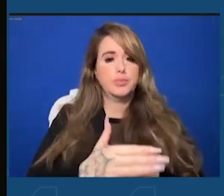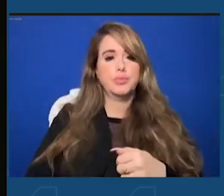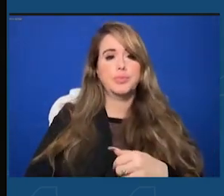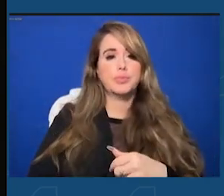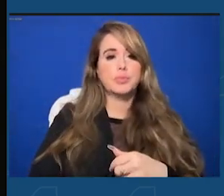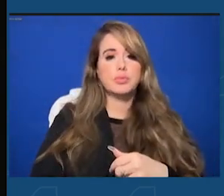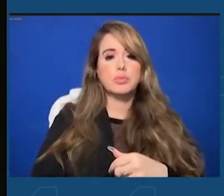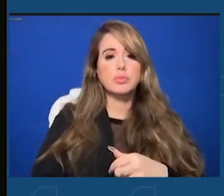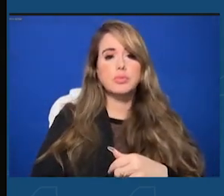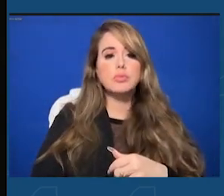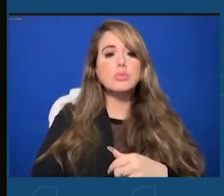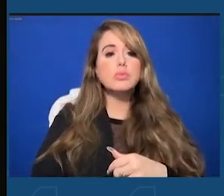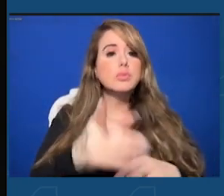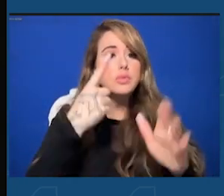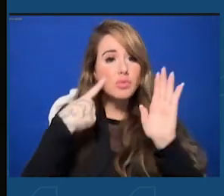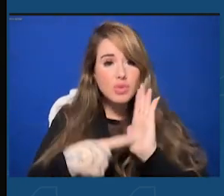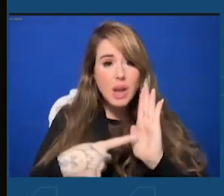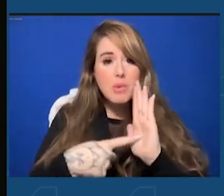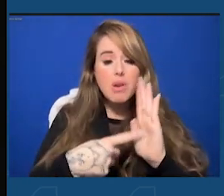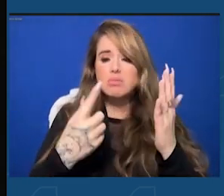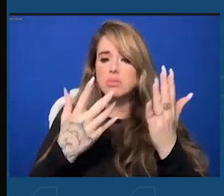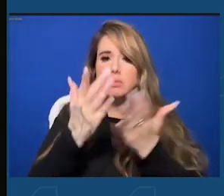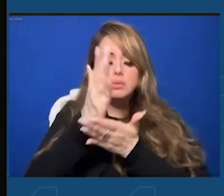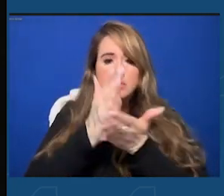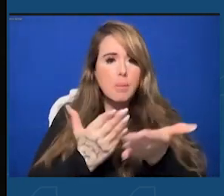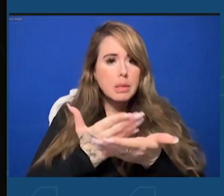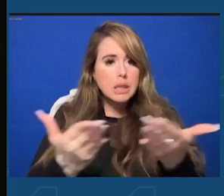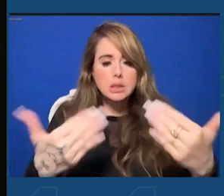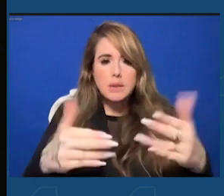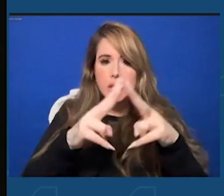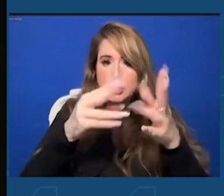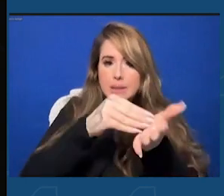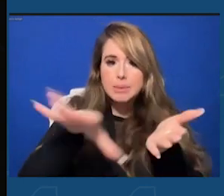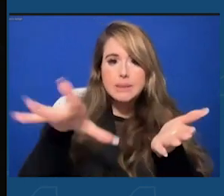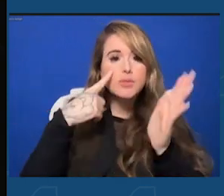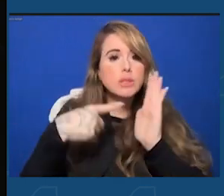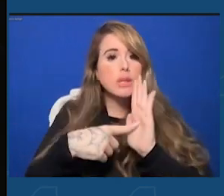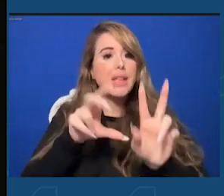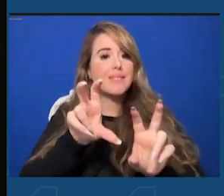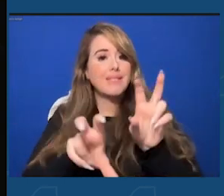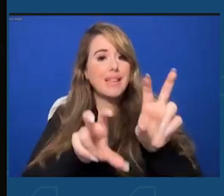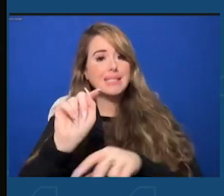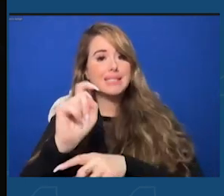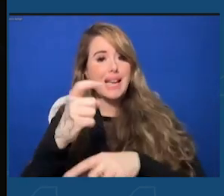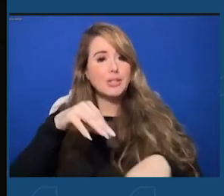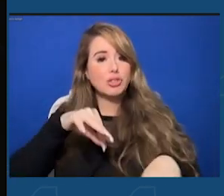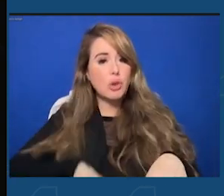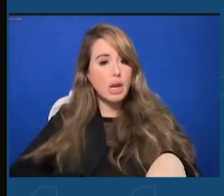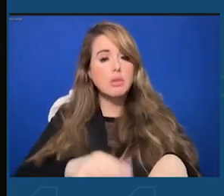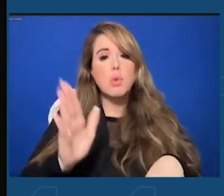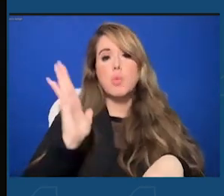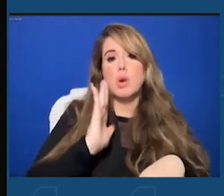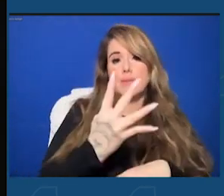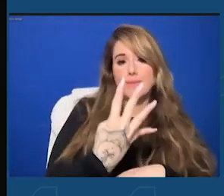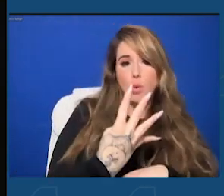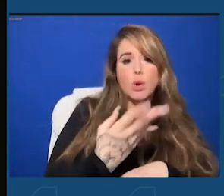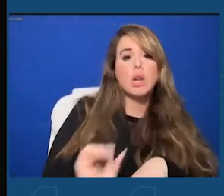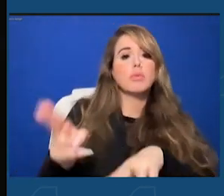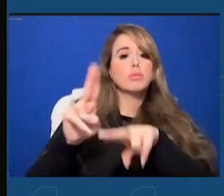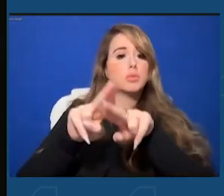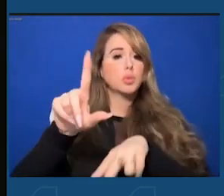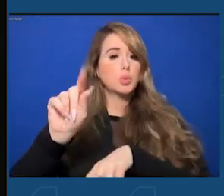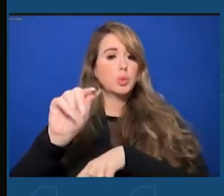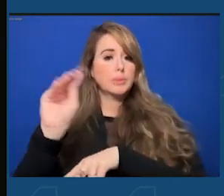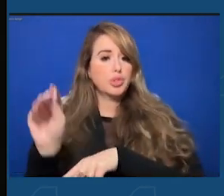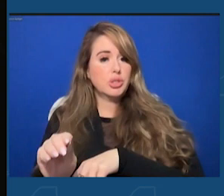Biodigesters, for example, phenomenally expensive. So our investment tax credit we raised from 4% to 20%. And also last